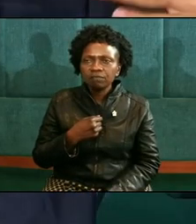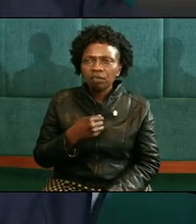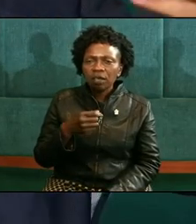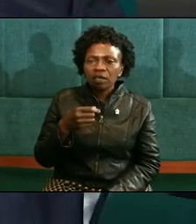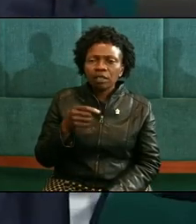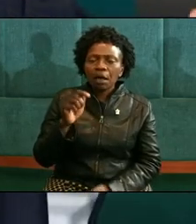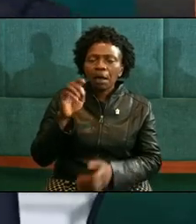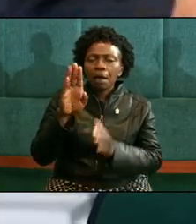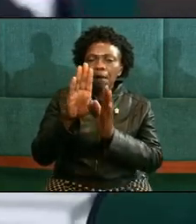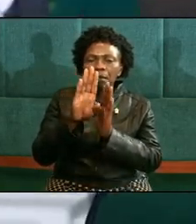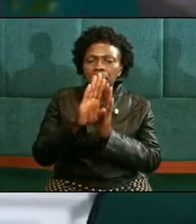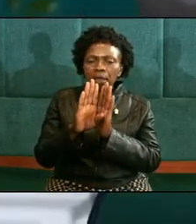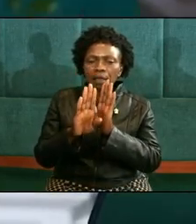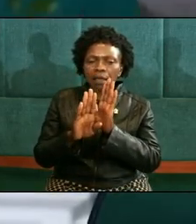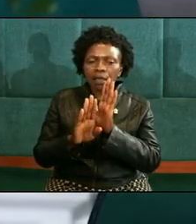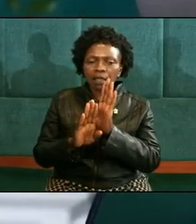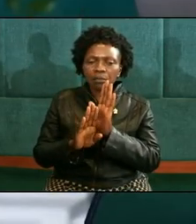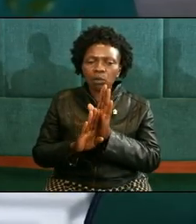Bible.